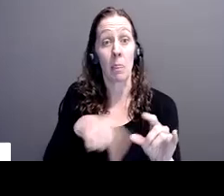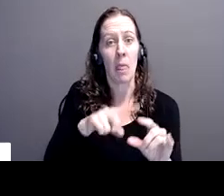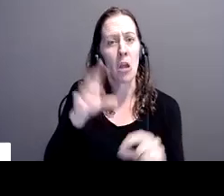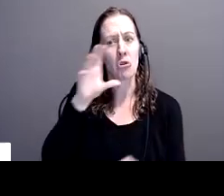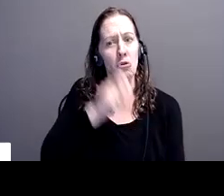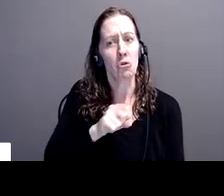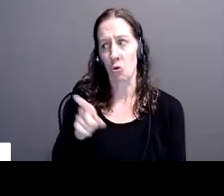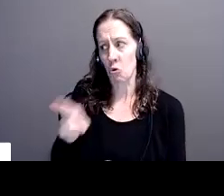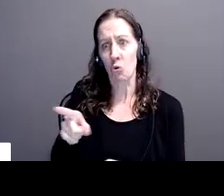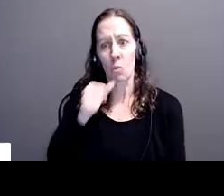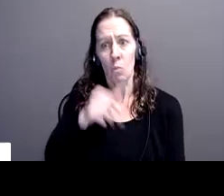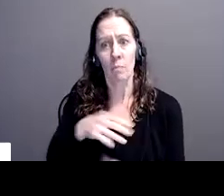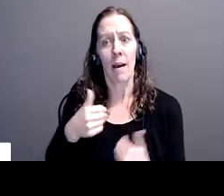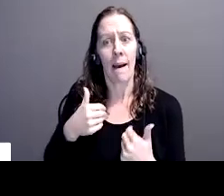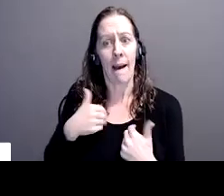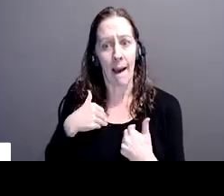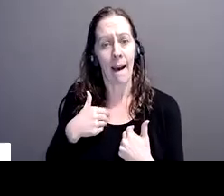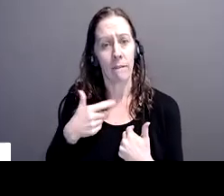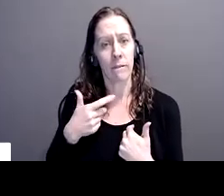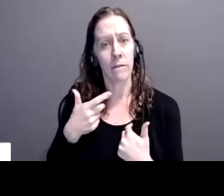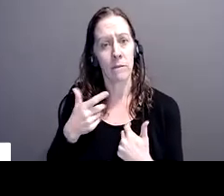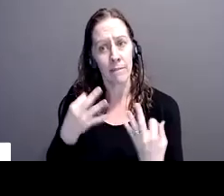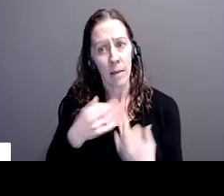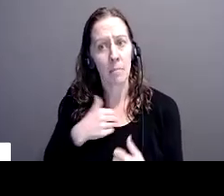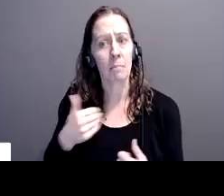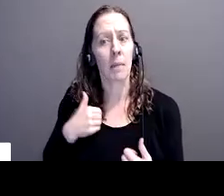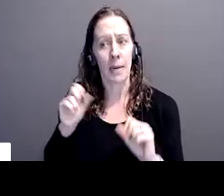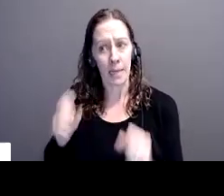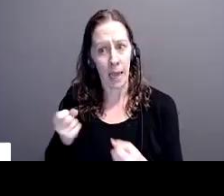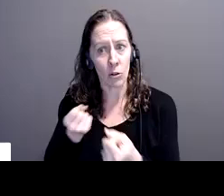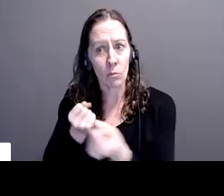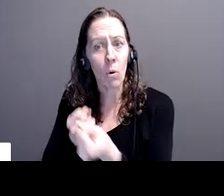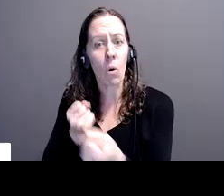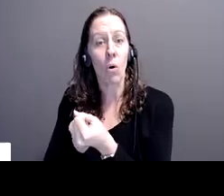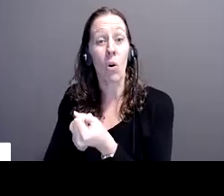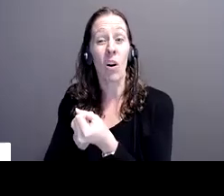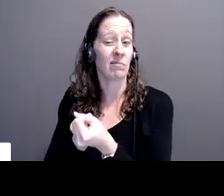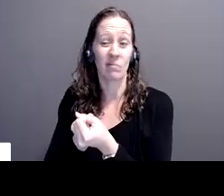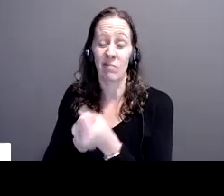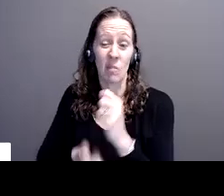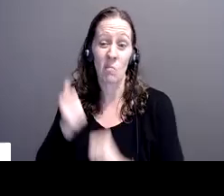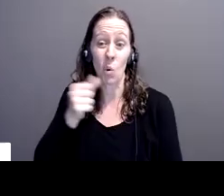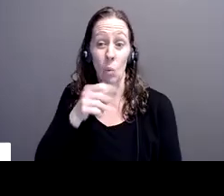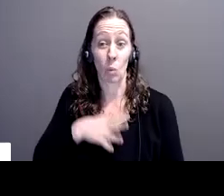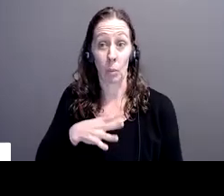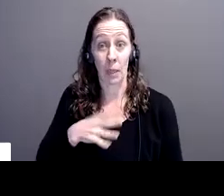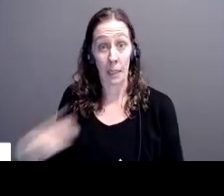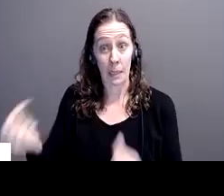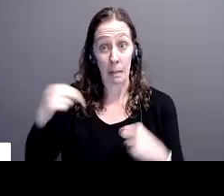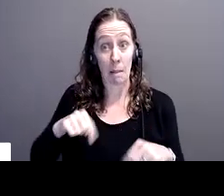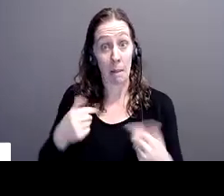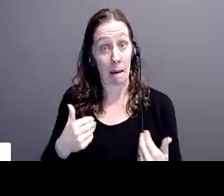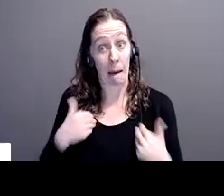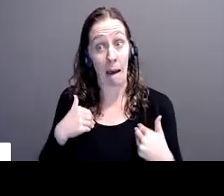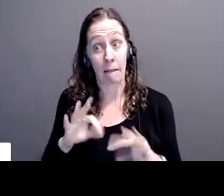members who can help step in and fill the gaps. Most of the women who are coming to us do not have any supportive